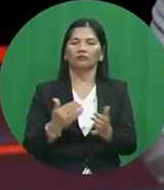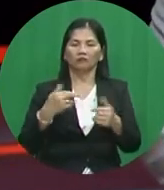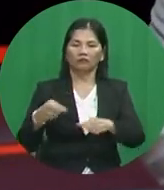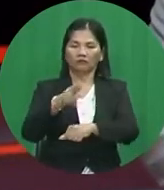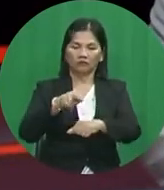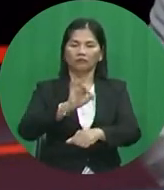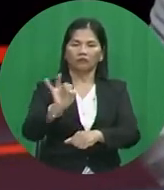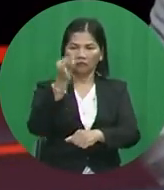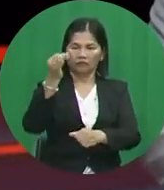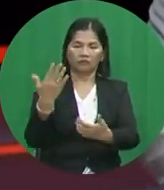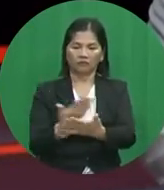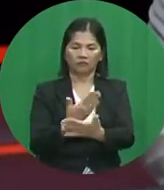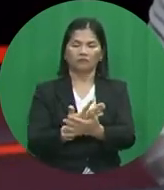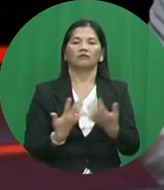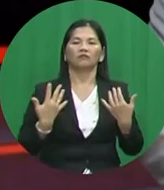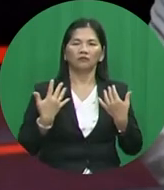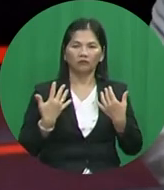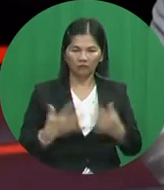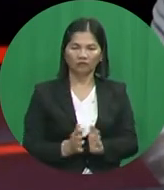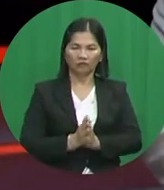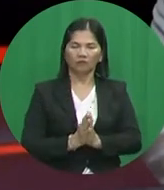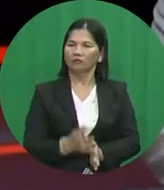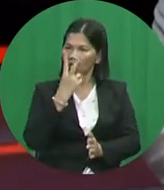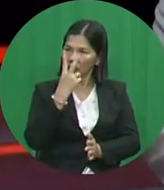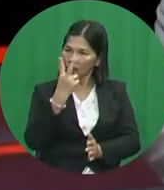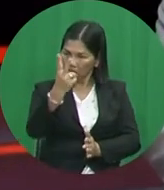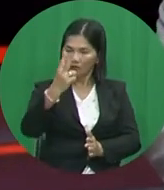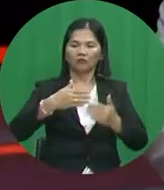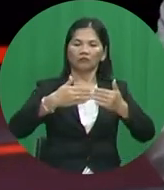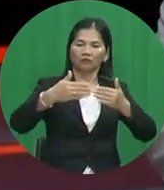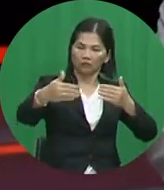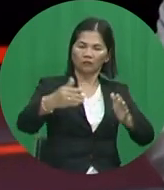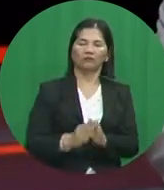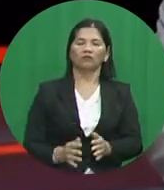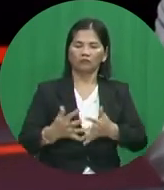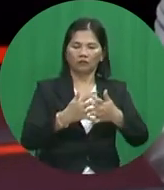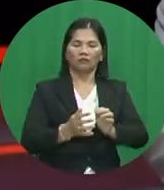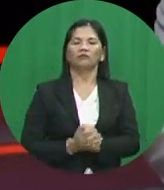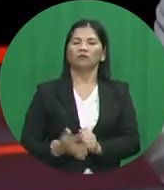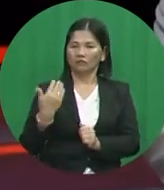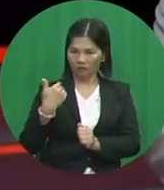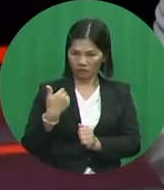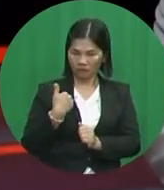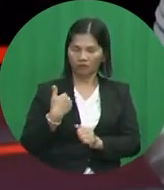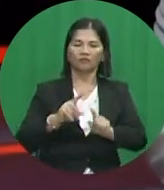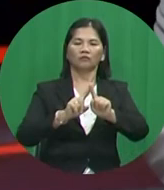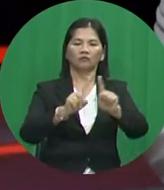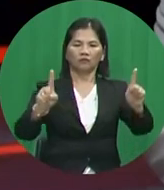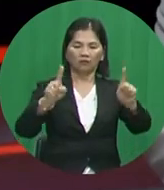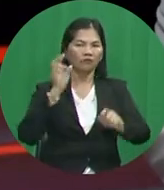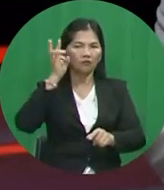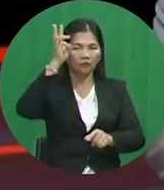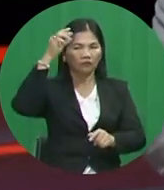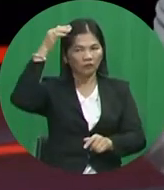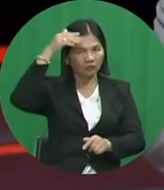catch chop snout, get my don't know. How Vichy Jack Hope beside Benching Eye, some rapture, cheat Amberic die, goo cock pee test and nut